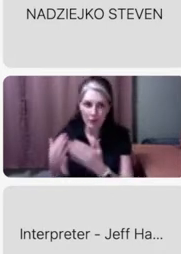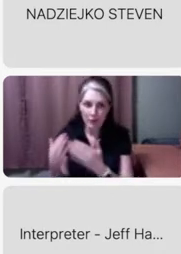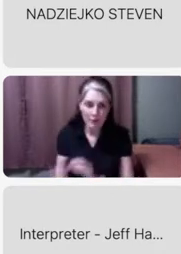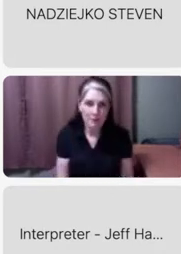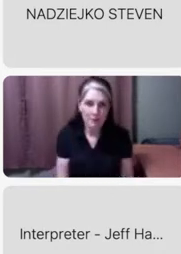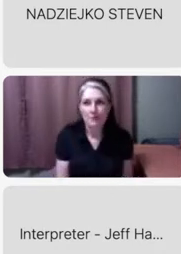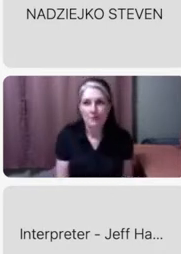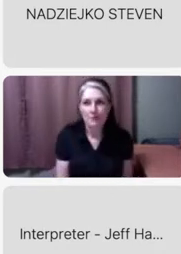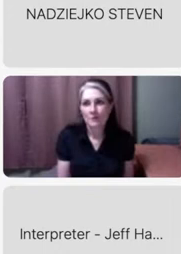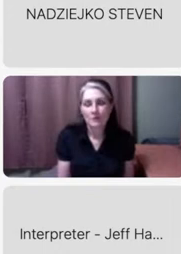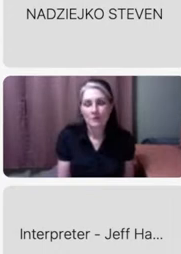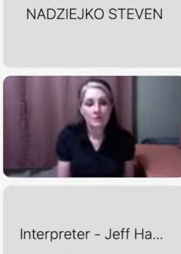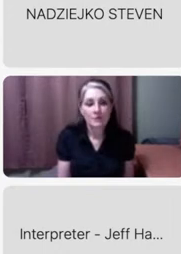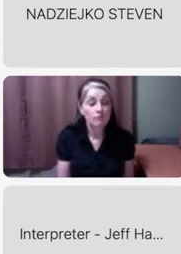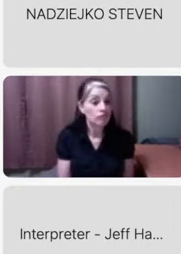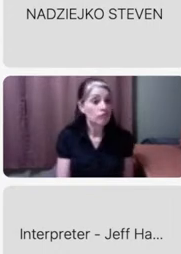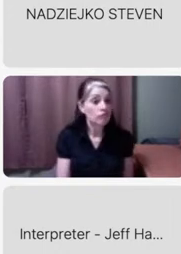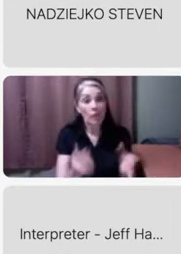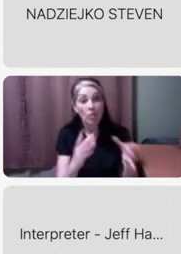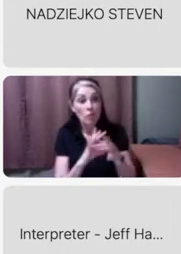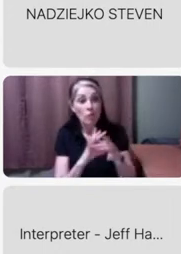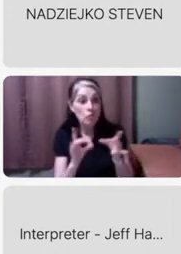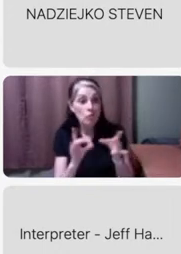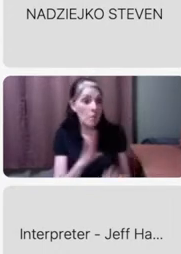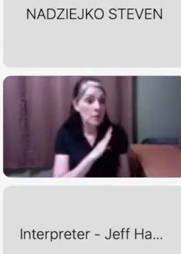other comments board members